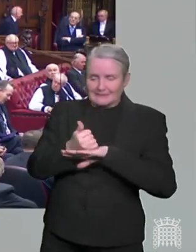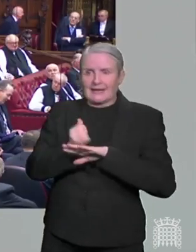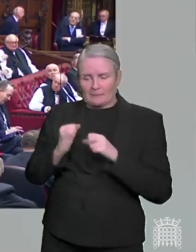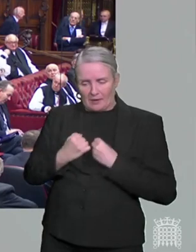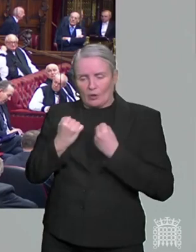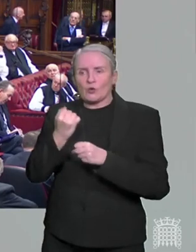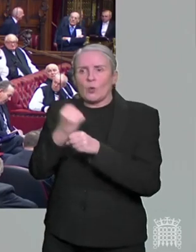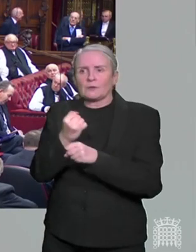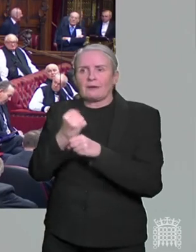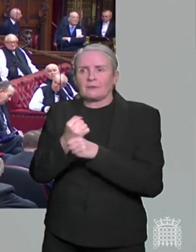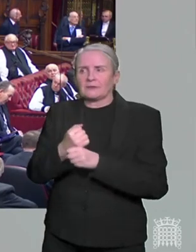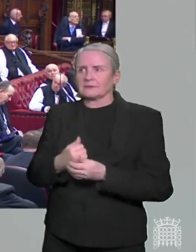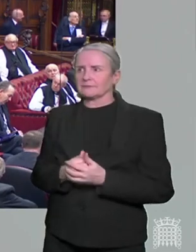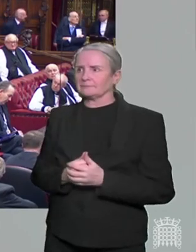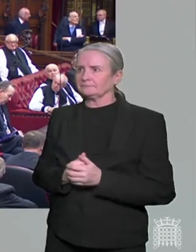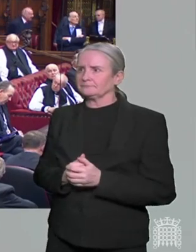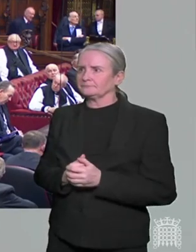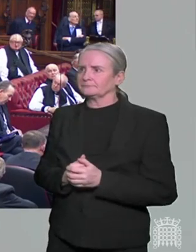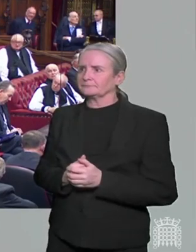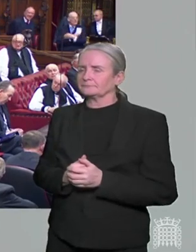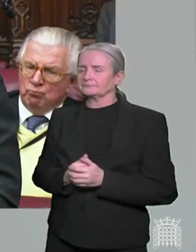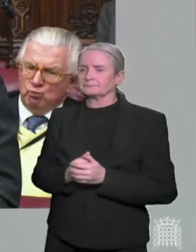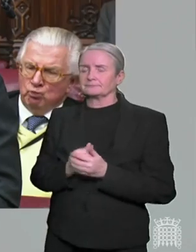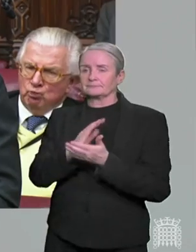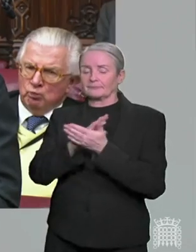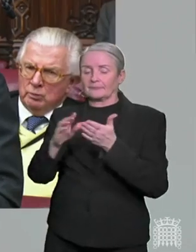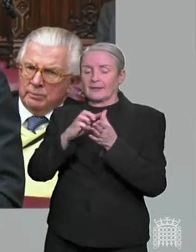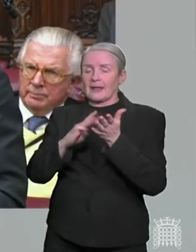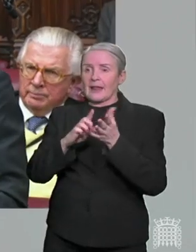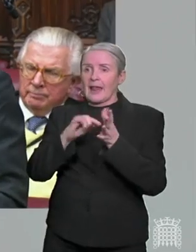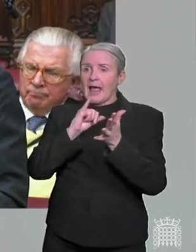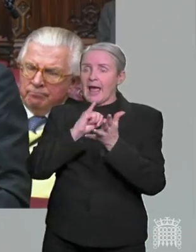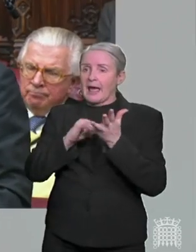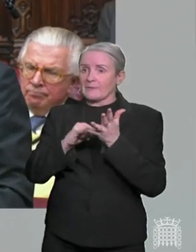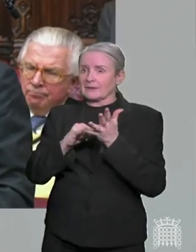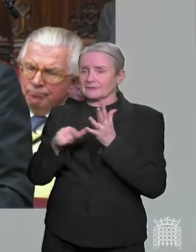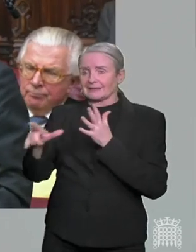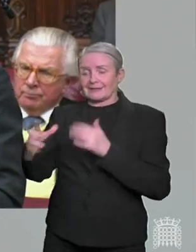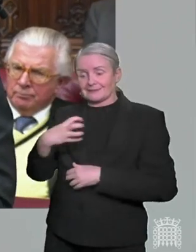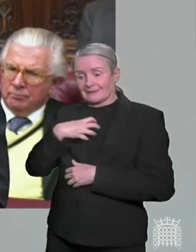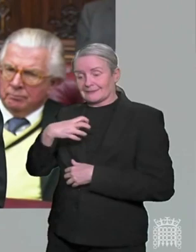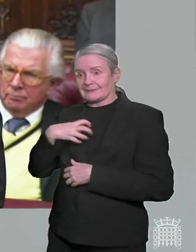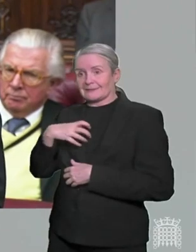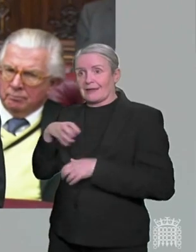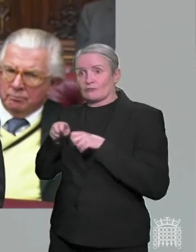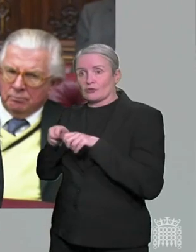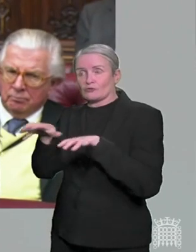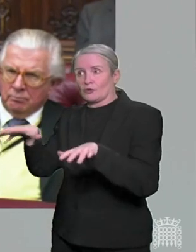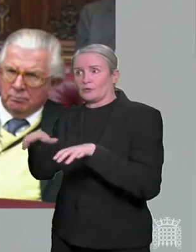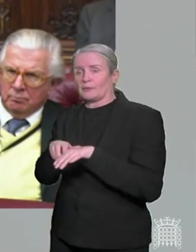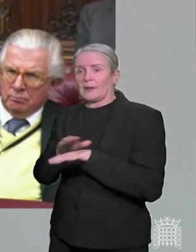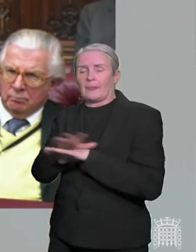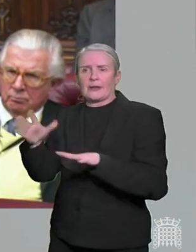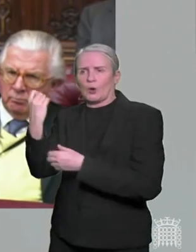I welcome that answer. Hamas is a genocidal terror group. For the benefit of the BBC, they're not